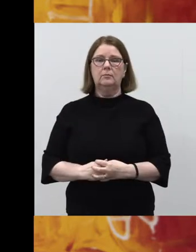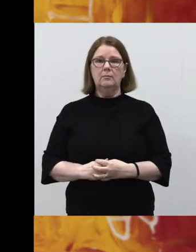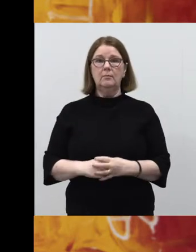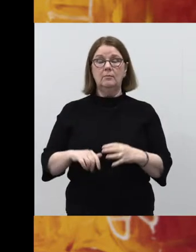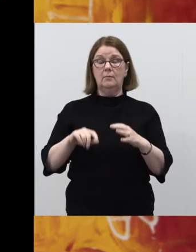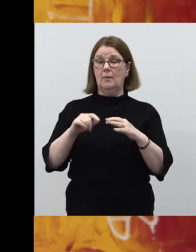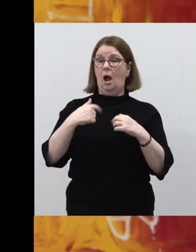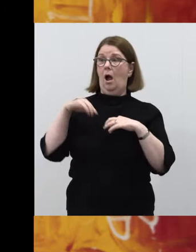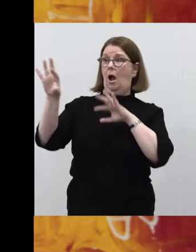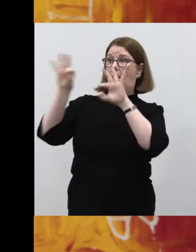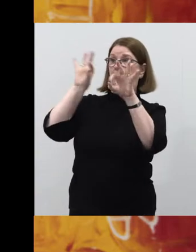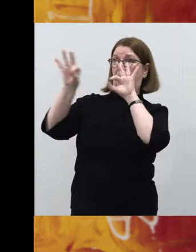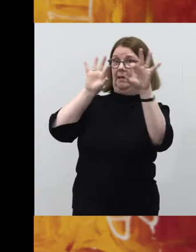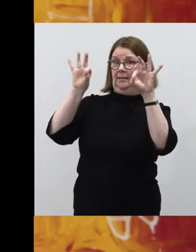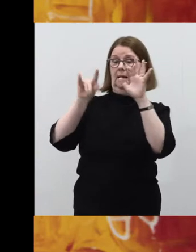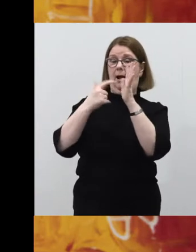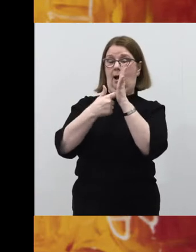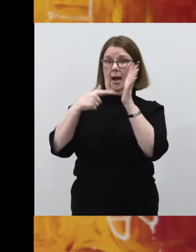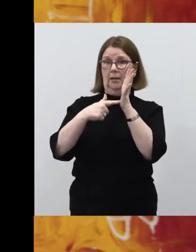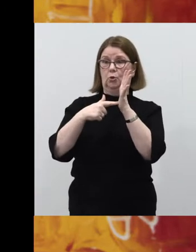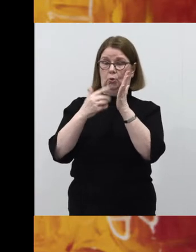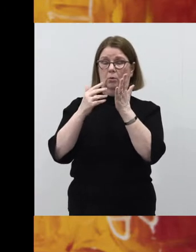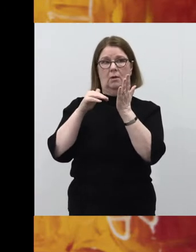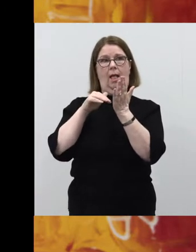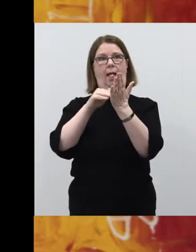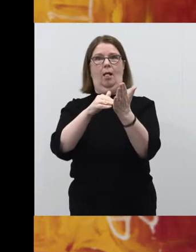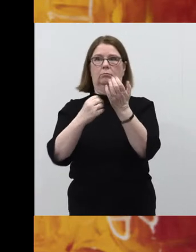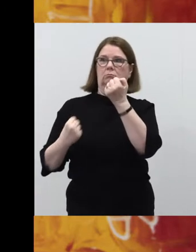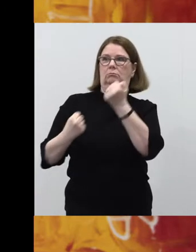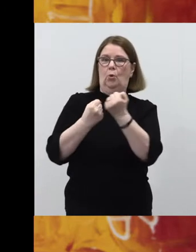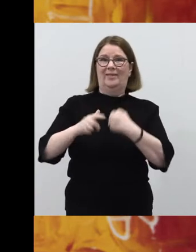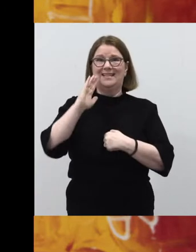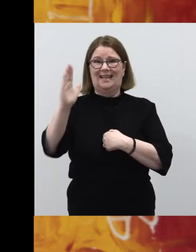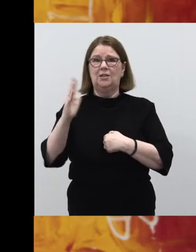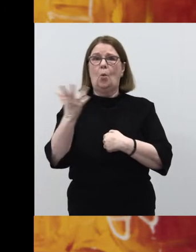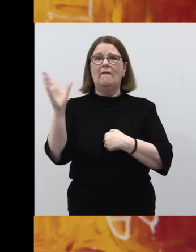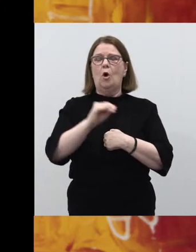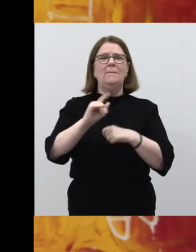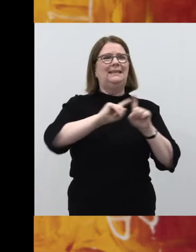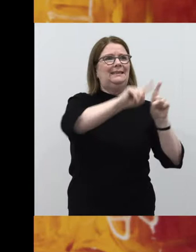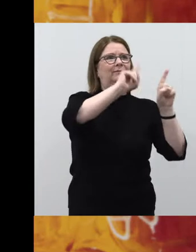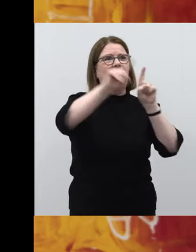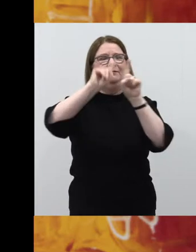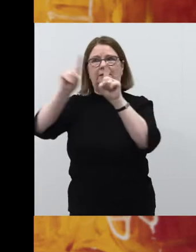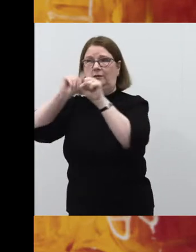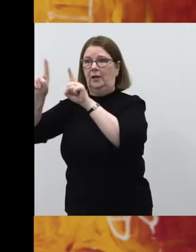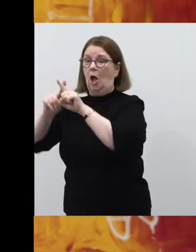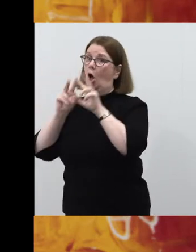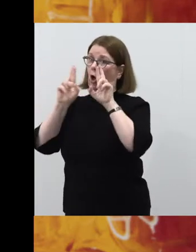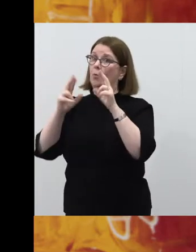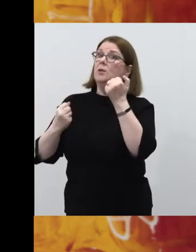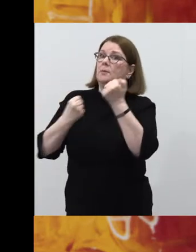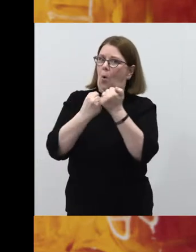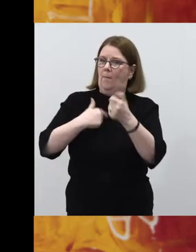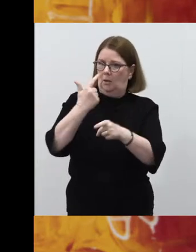illustrate this lecture are drawn from many sources, and I hope they illustrate the points that I am making. However, I make